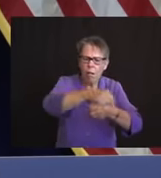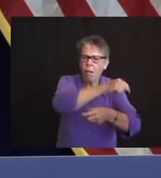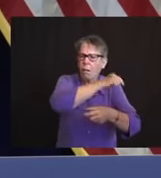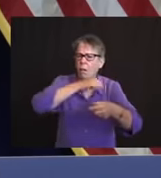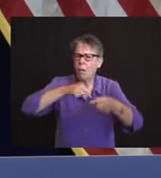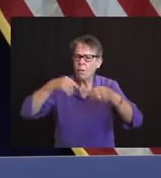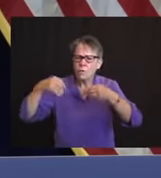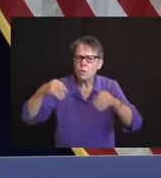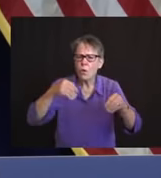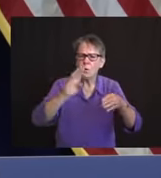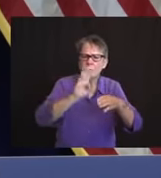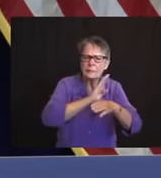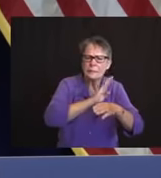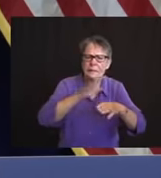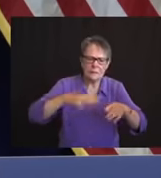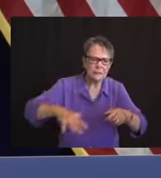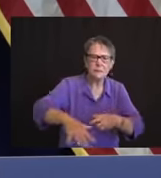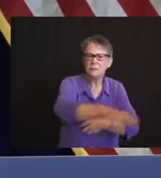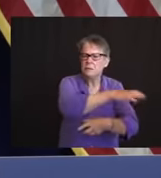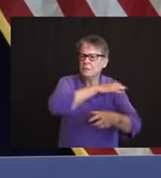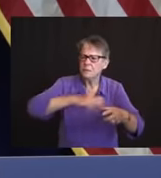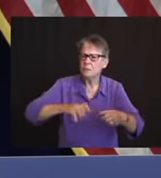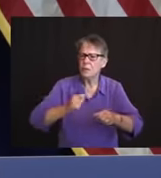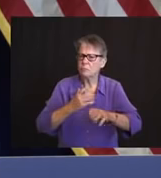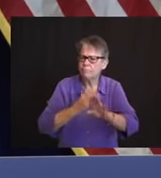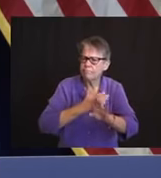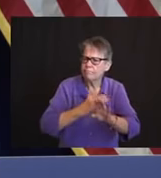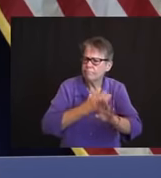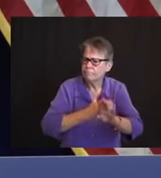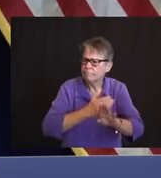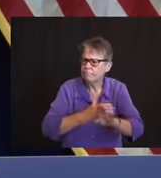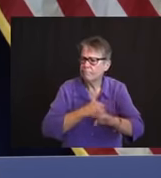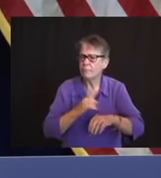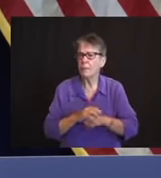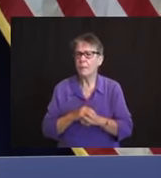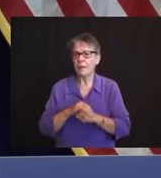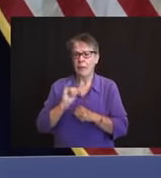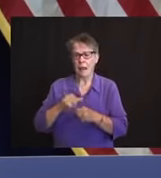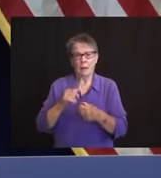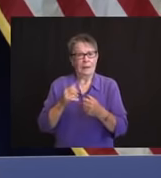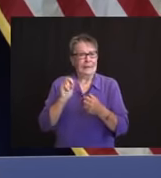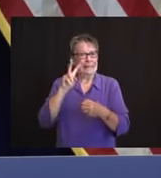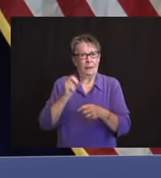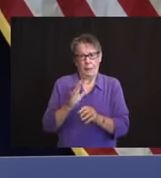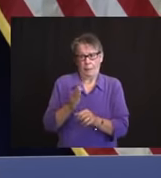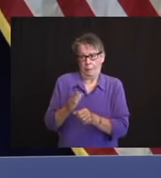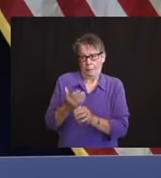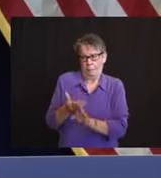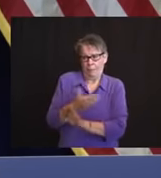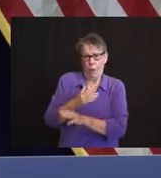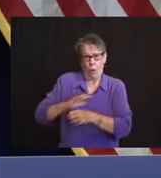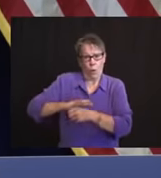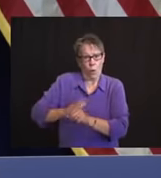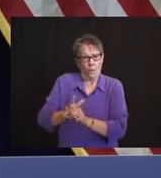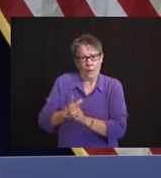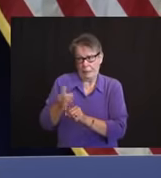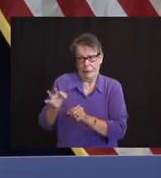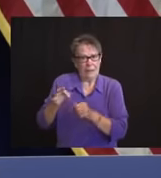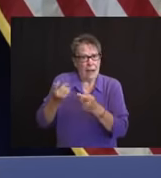was working in Atlantic City pre-COVID, and it was producing great results.